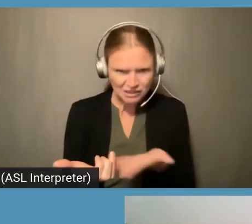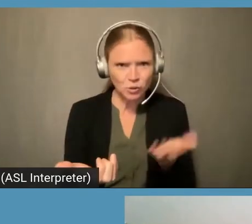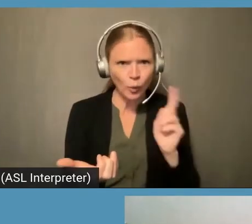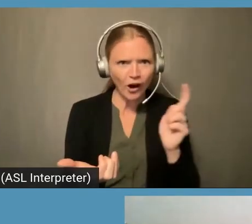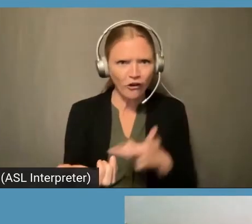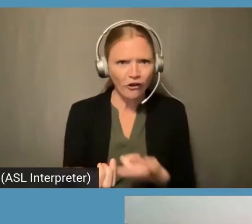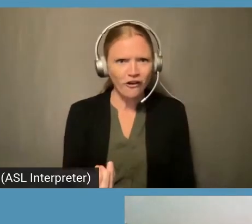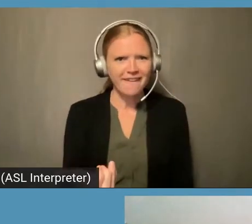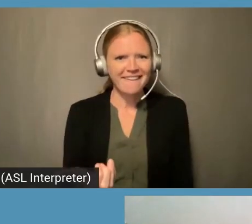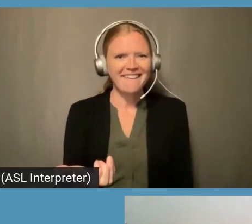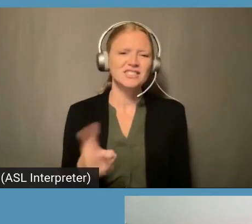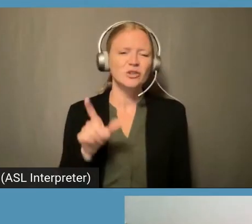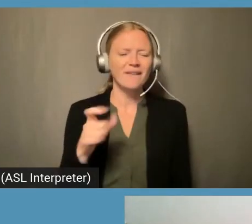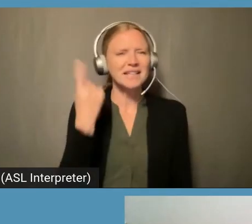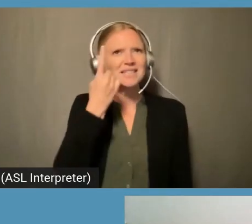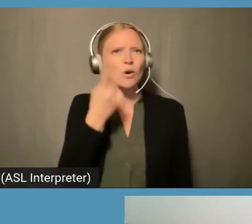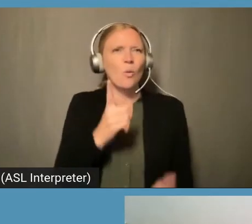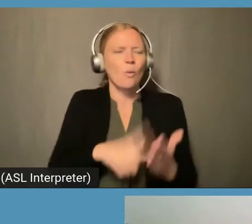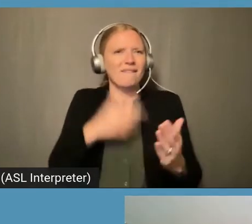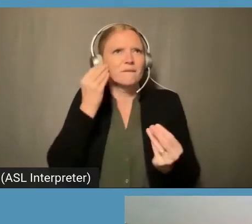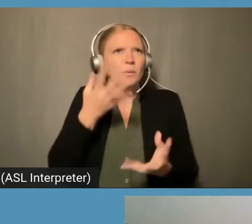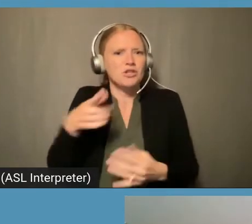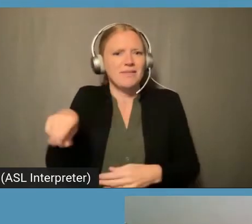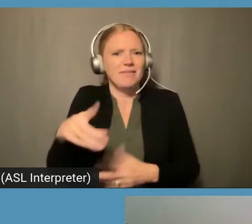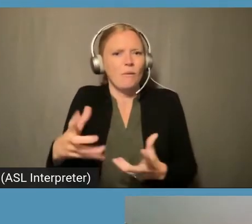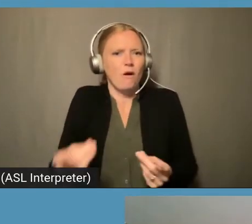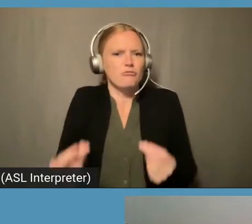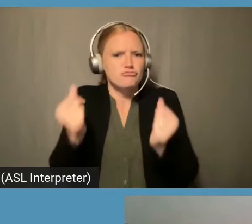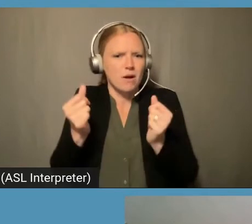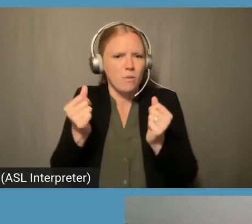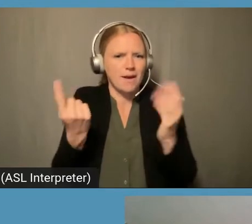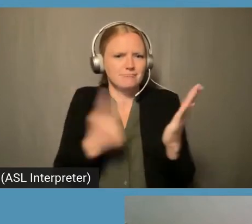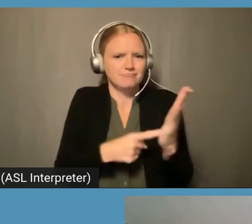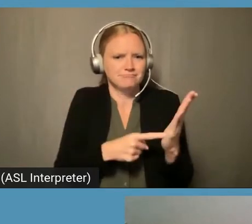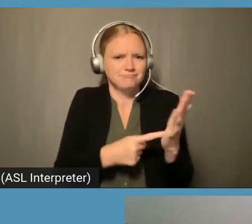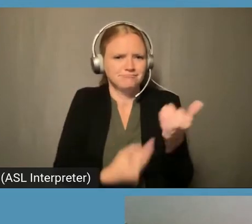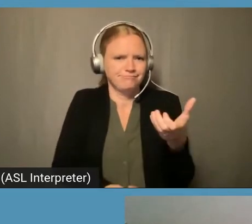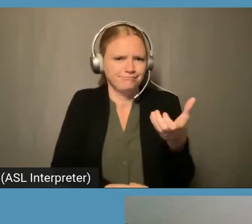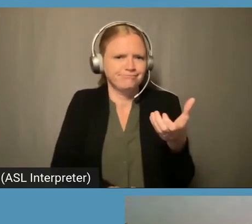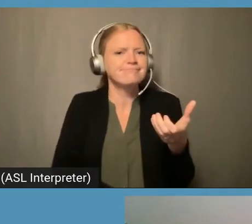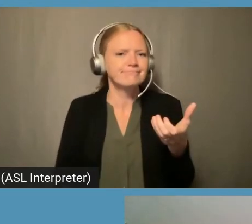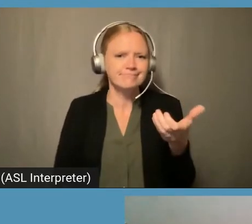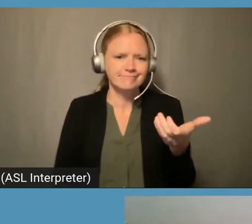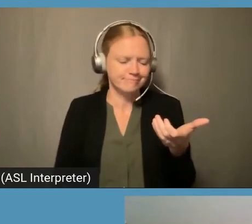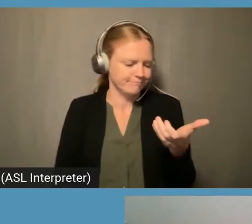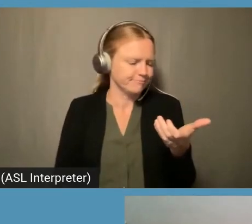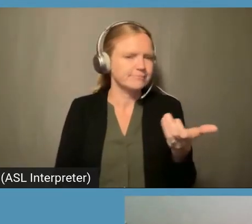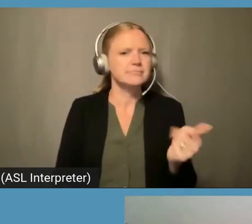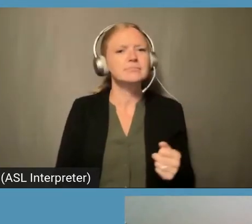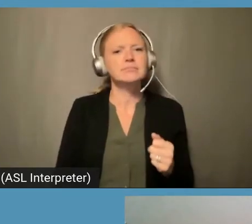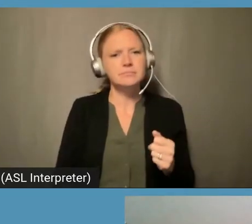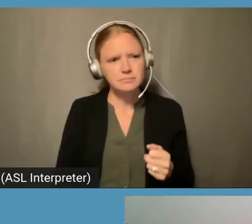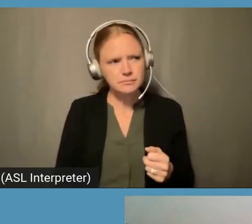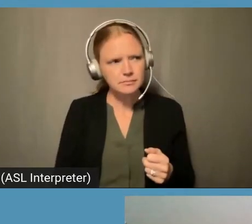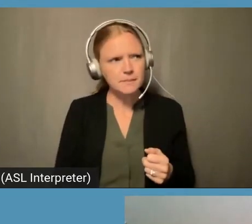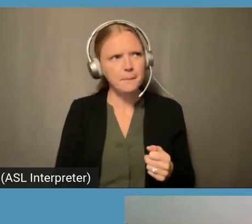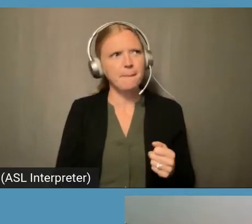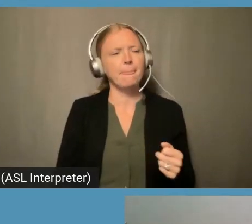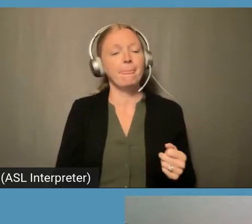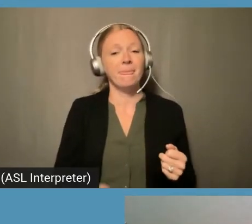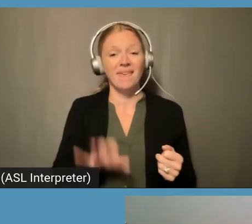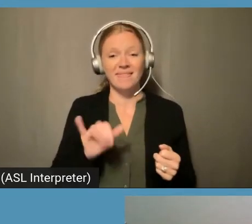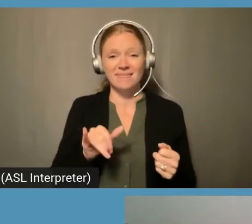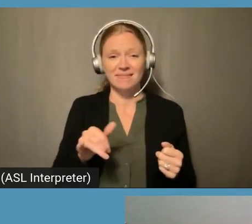need right away in the palm of their hand. Yeah. So that sort of aligns with the